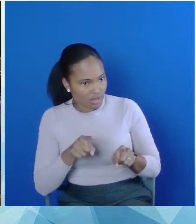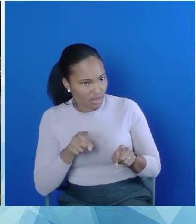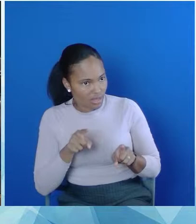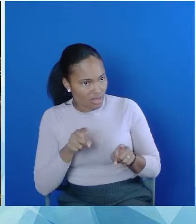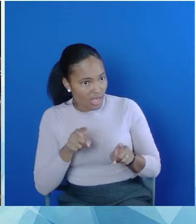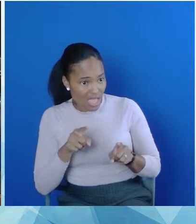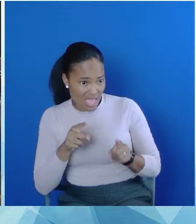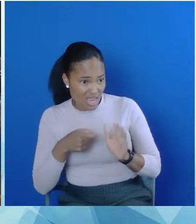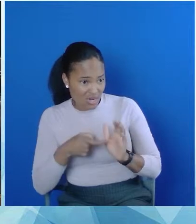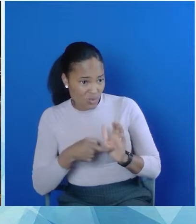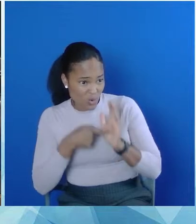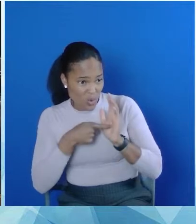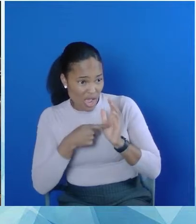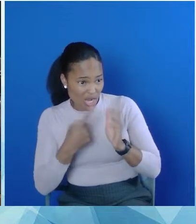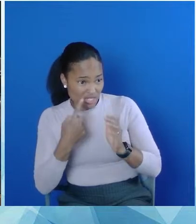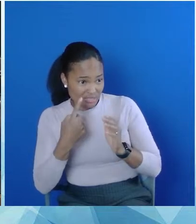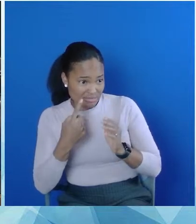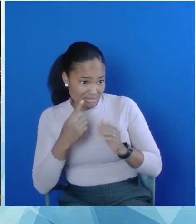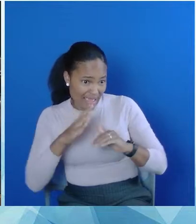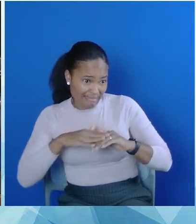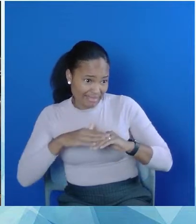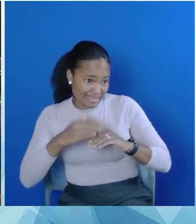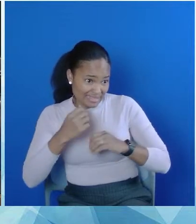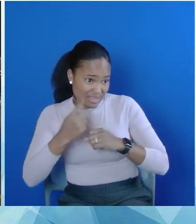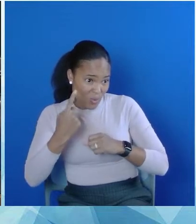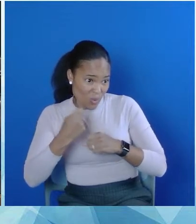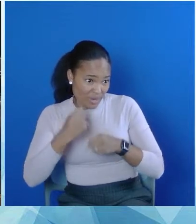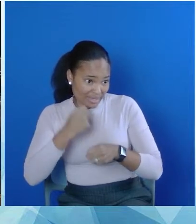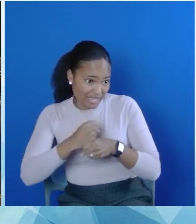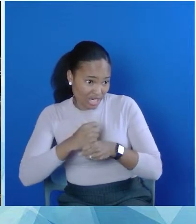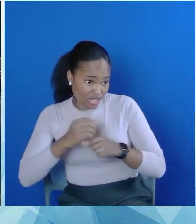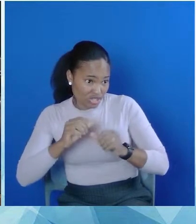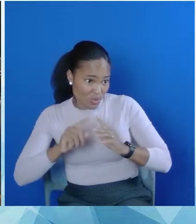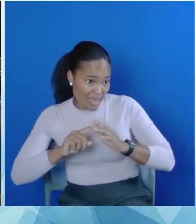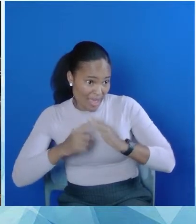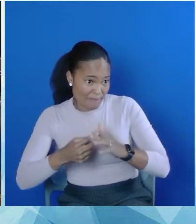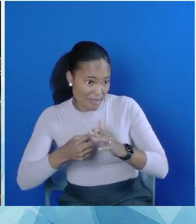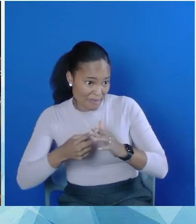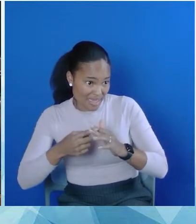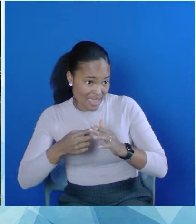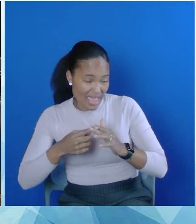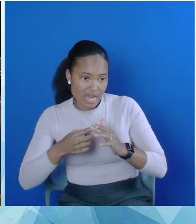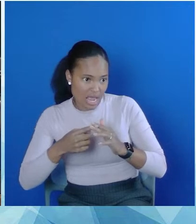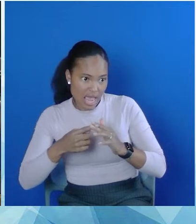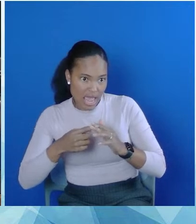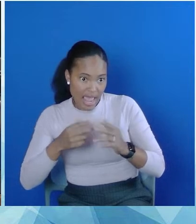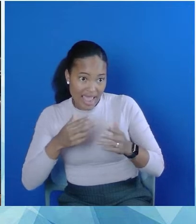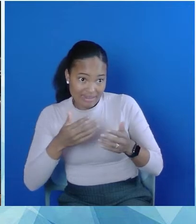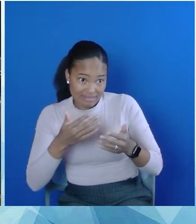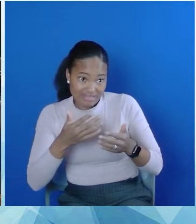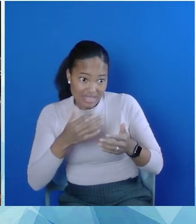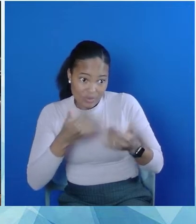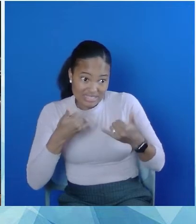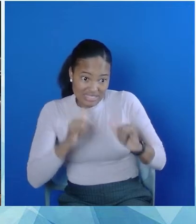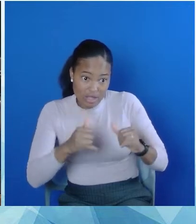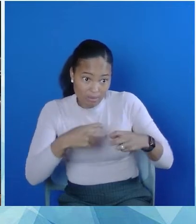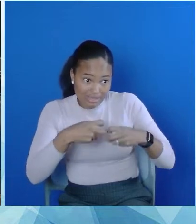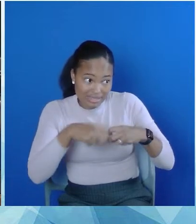a year to implement at the very least, and even then would be very difficult. But